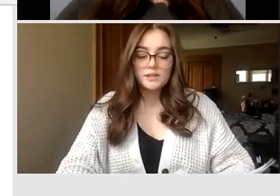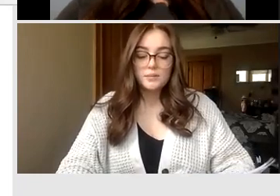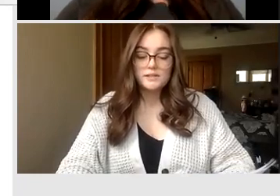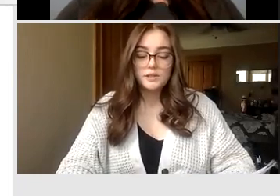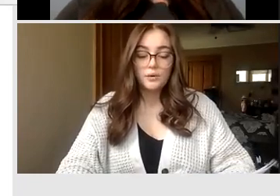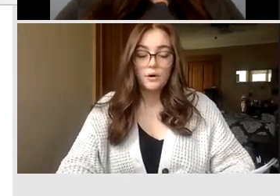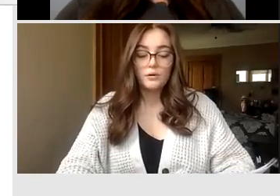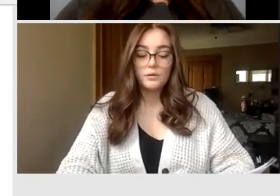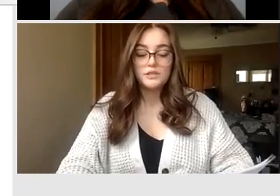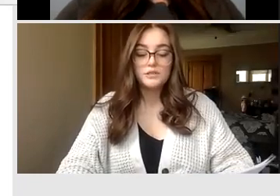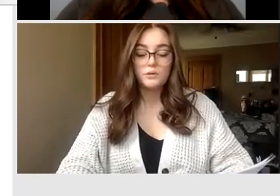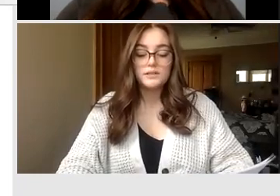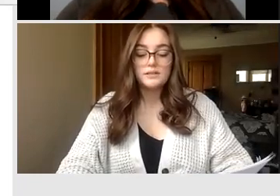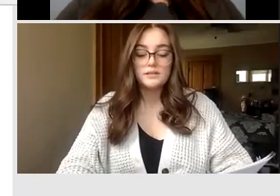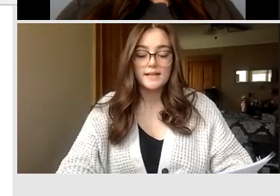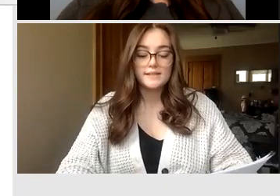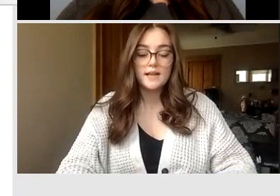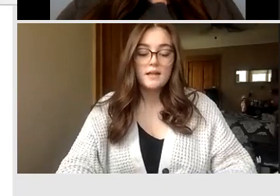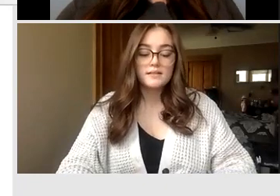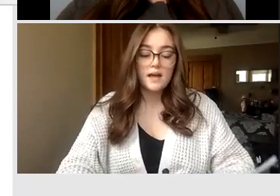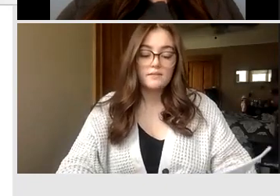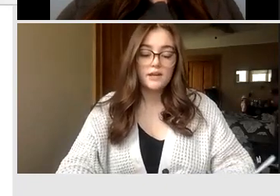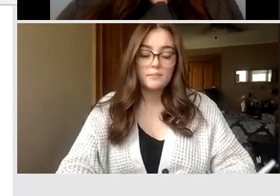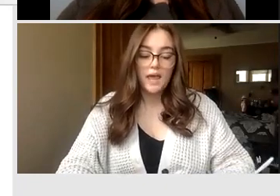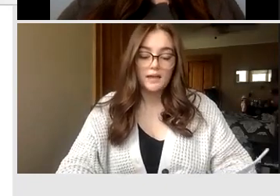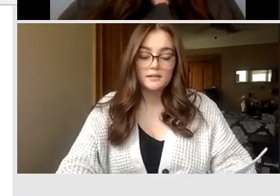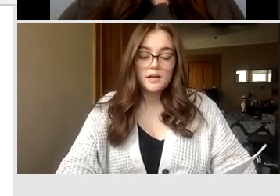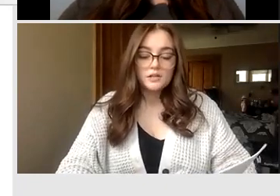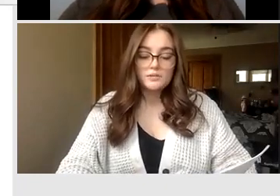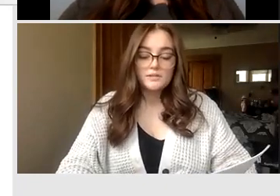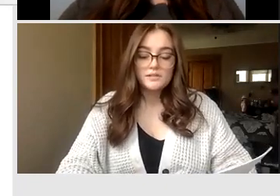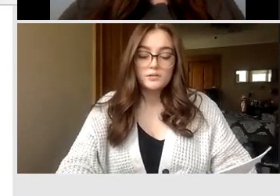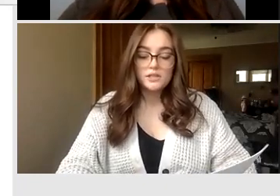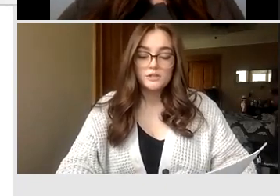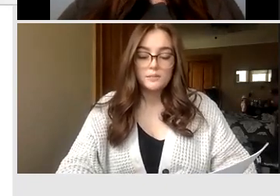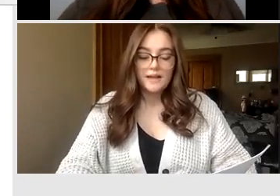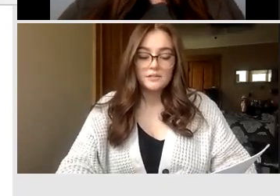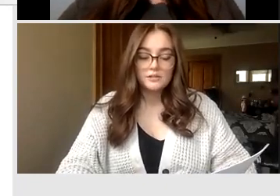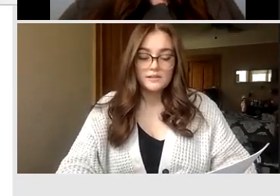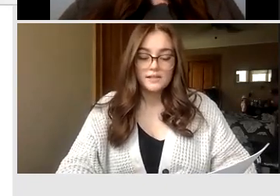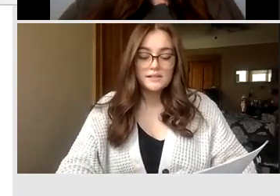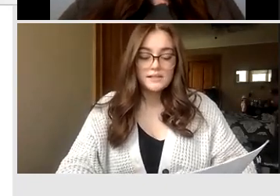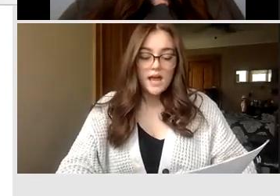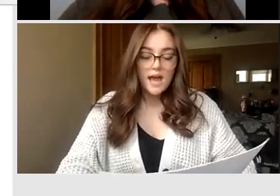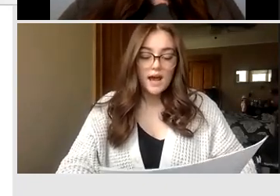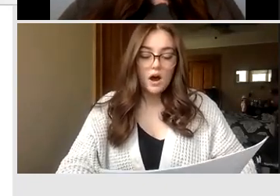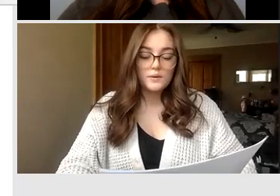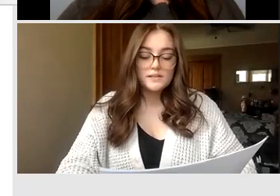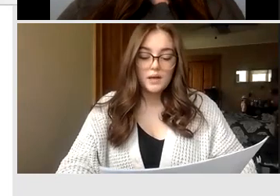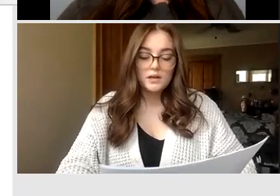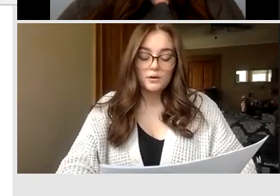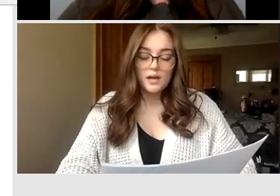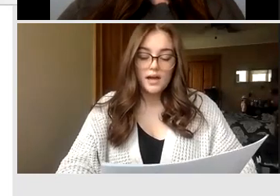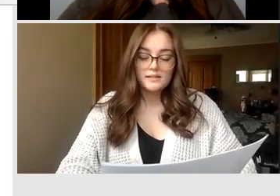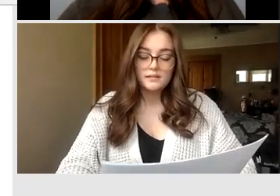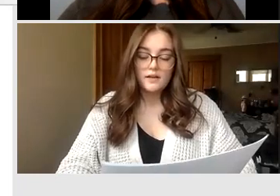one such person who wished only to lessen the suffering and pain. She was a schoolteacher from Massachusetts, and had always